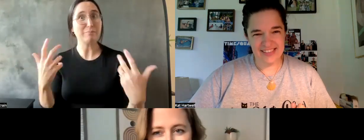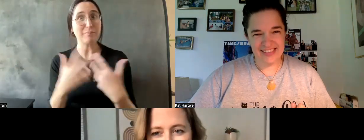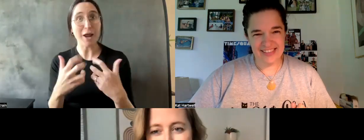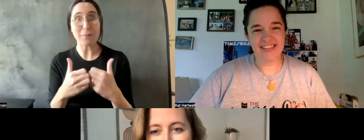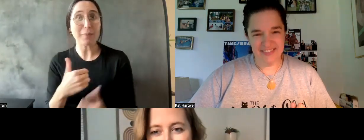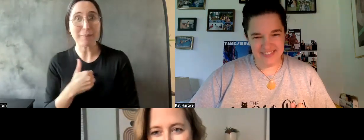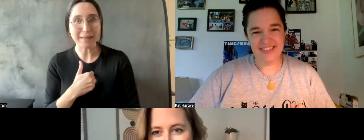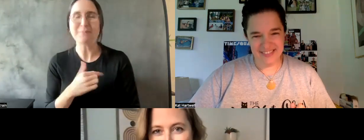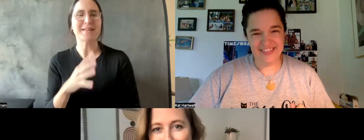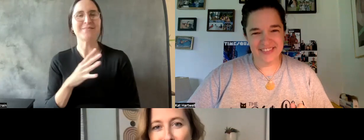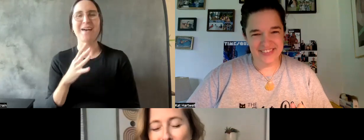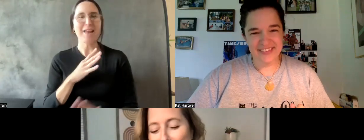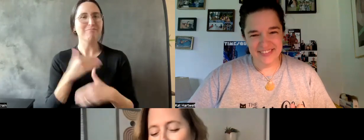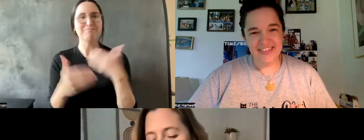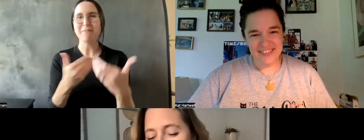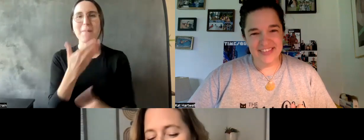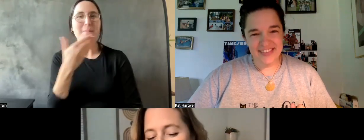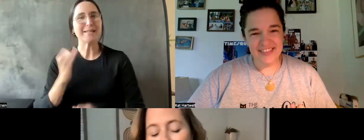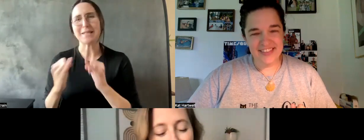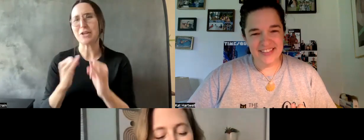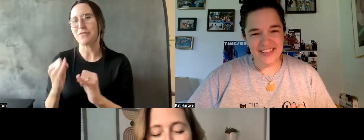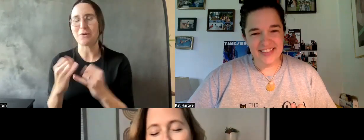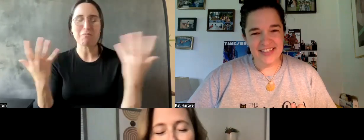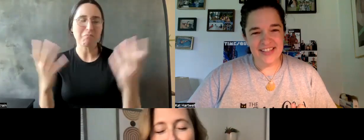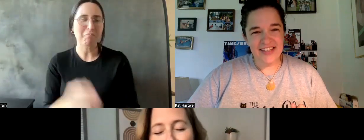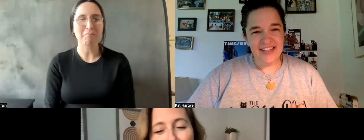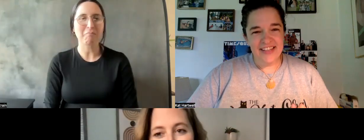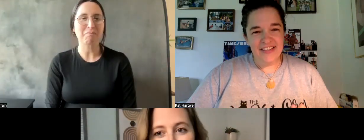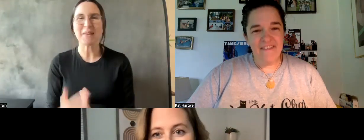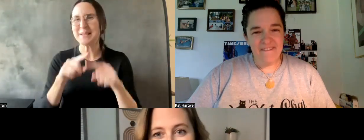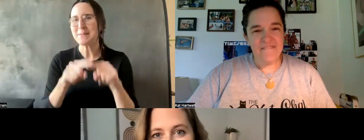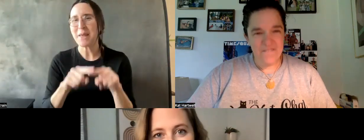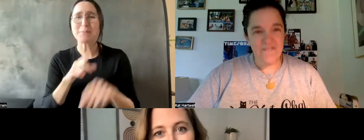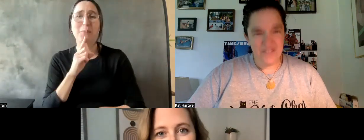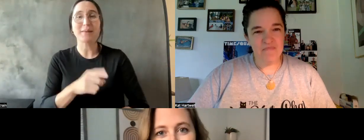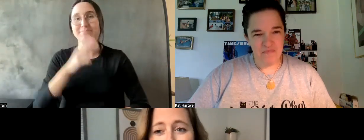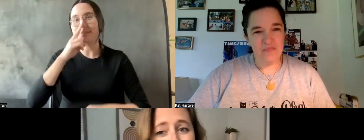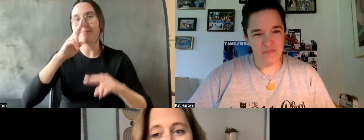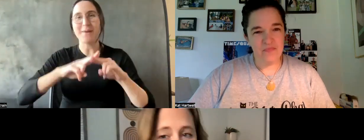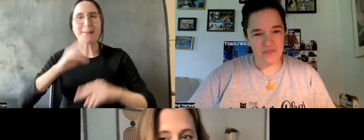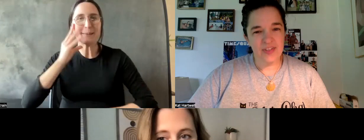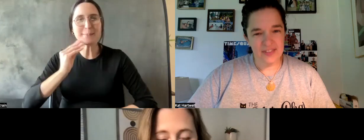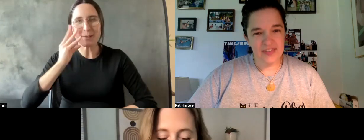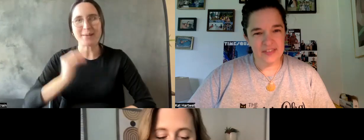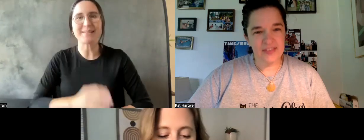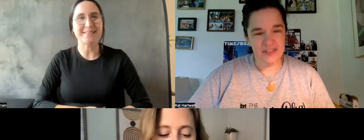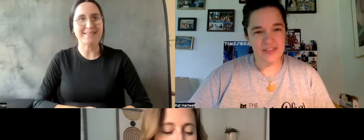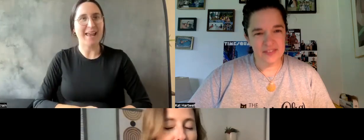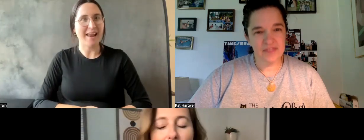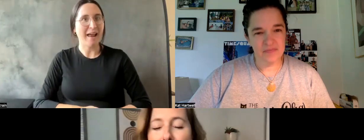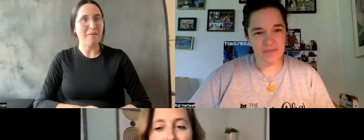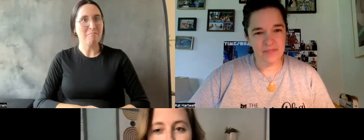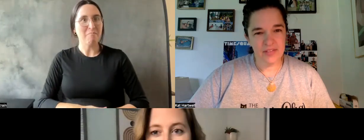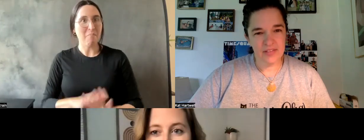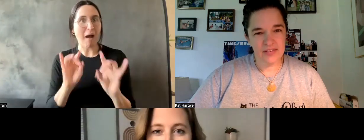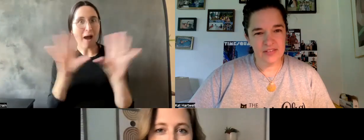interview ever. So yeah, I mean, it's just a fun ride. I mean, it is. And I can tell you're having fun doing it, which is